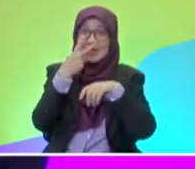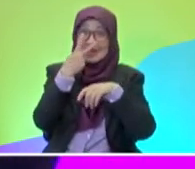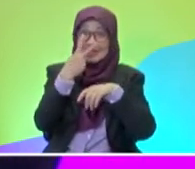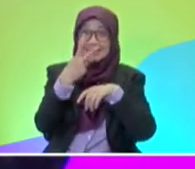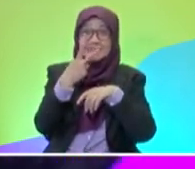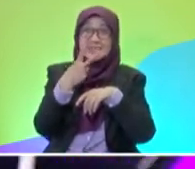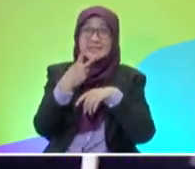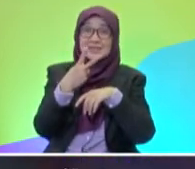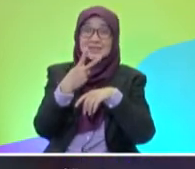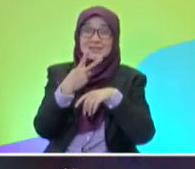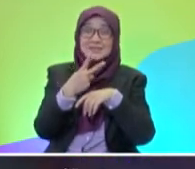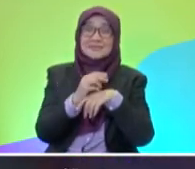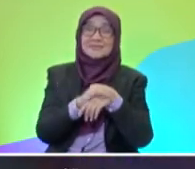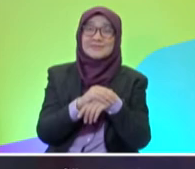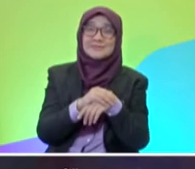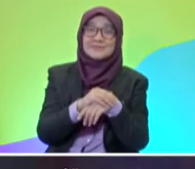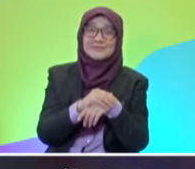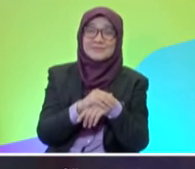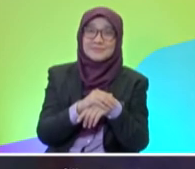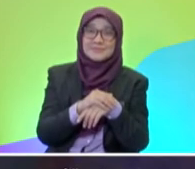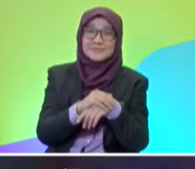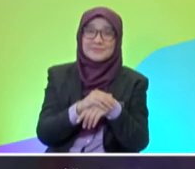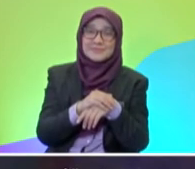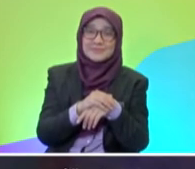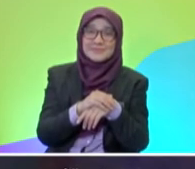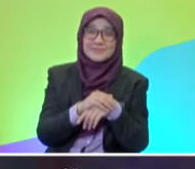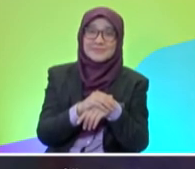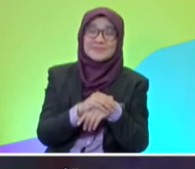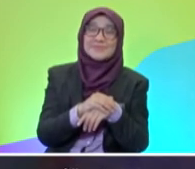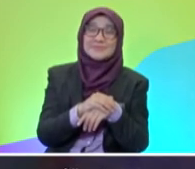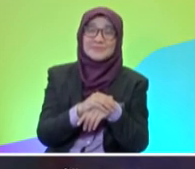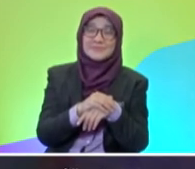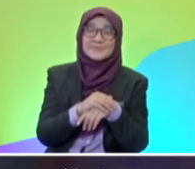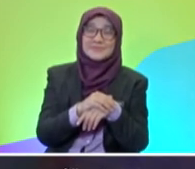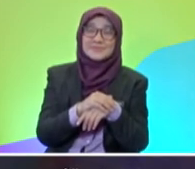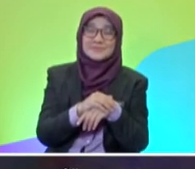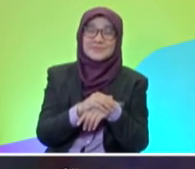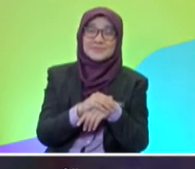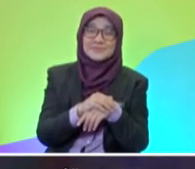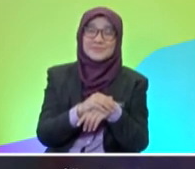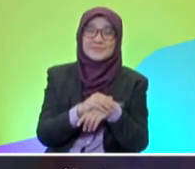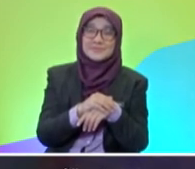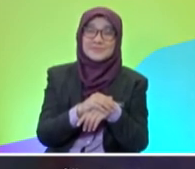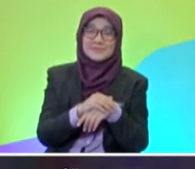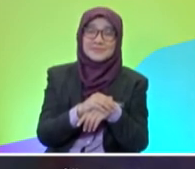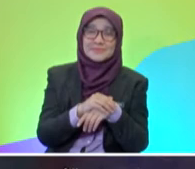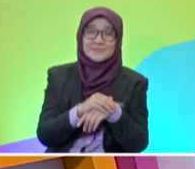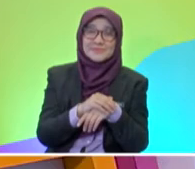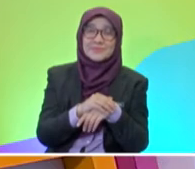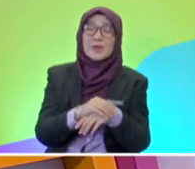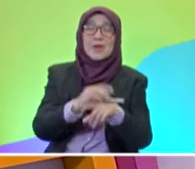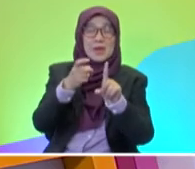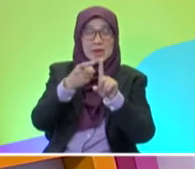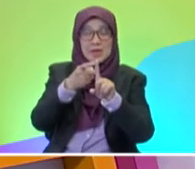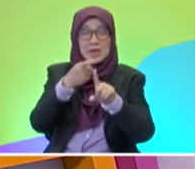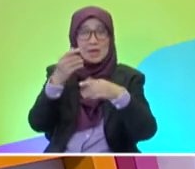here, can you tell us again, or we repeat what we learned together today? Okay. All right. From the beginning, the